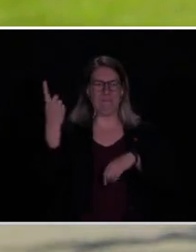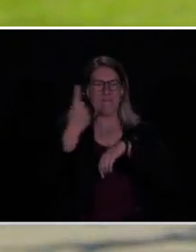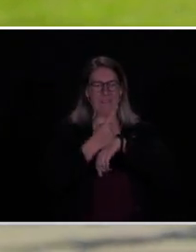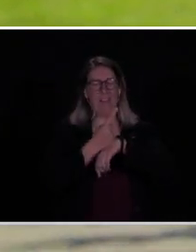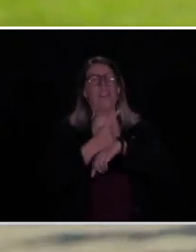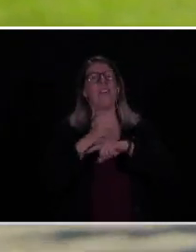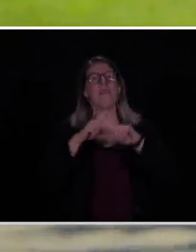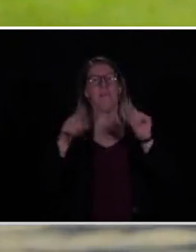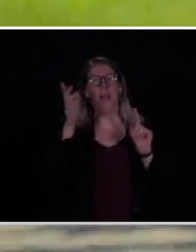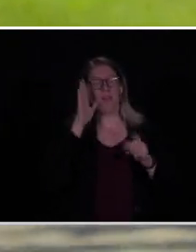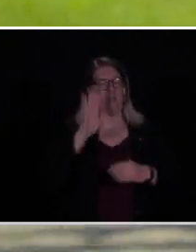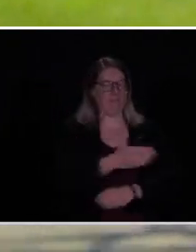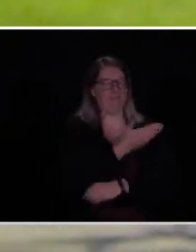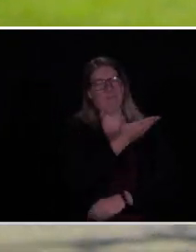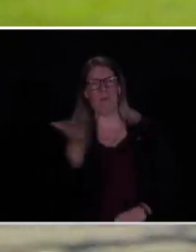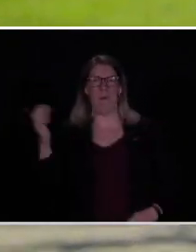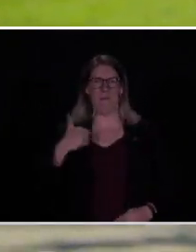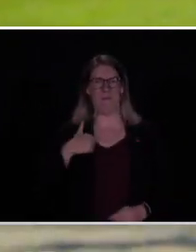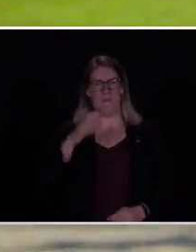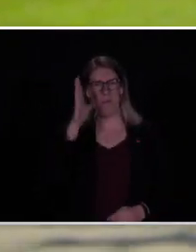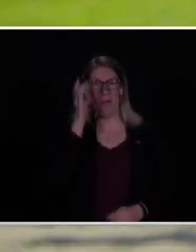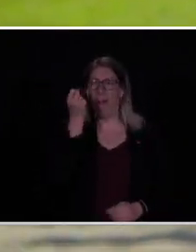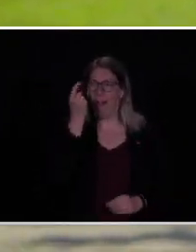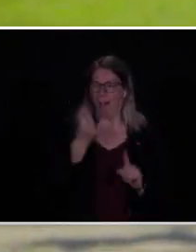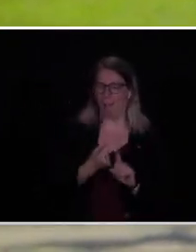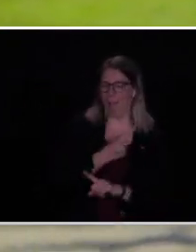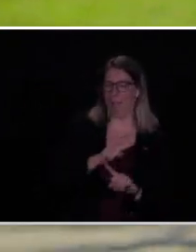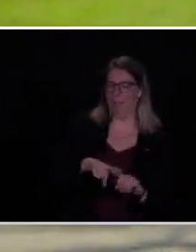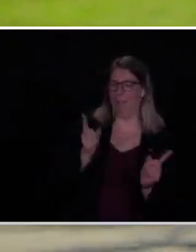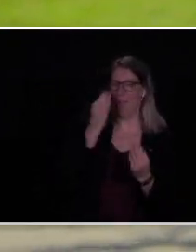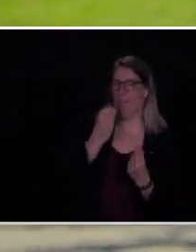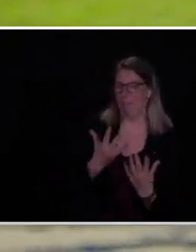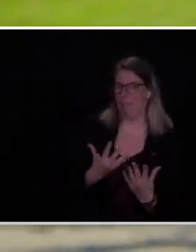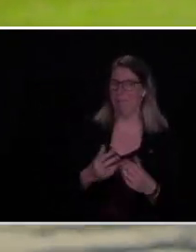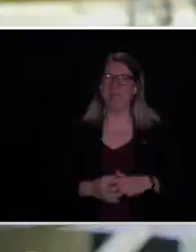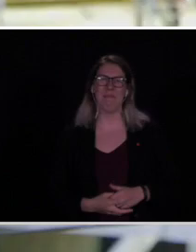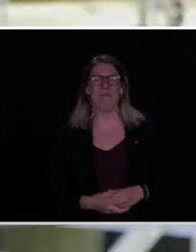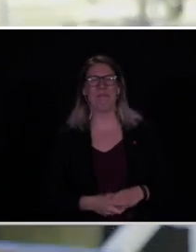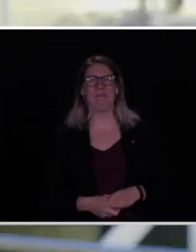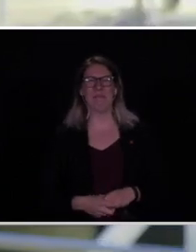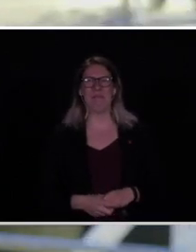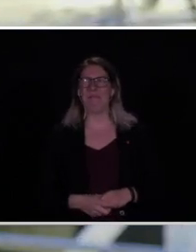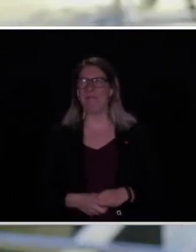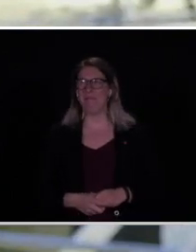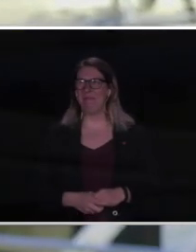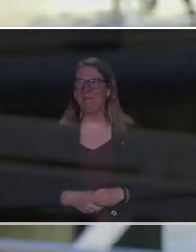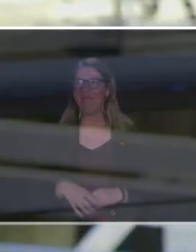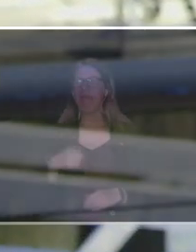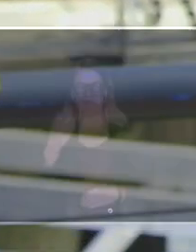heartfelt rendition of our national anthem. And feel free to sing along. Oh